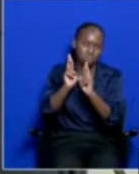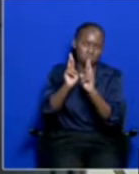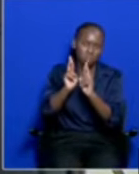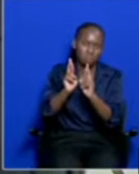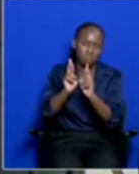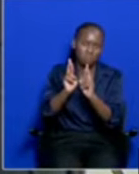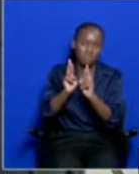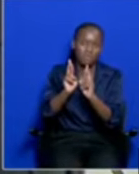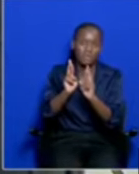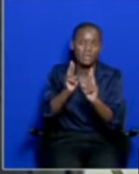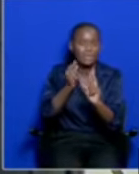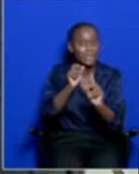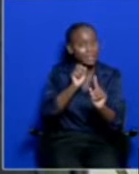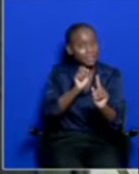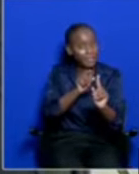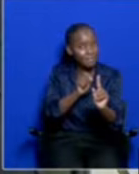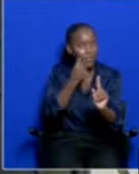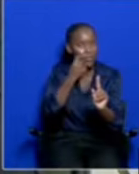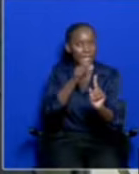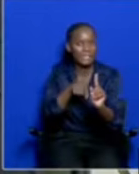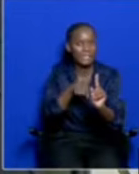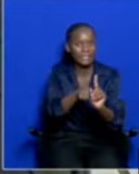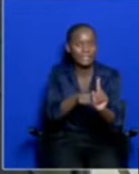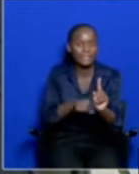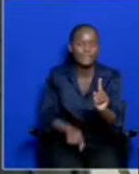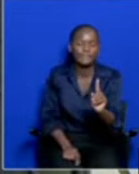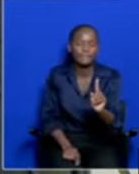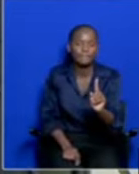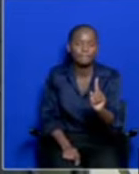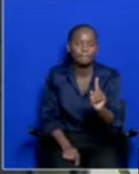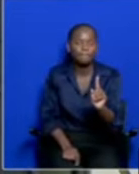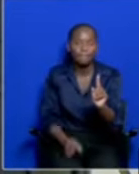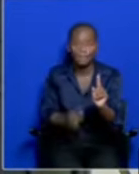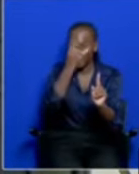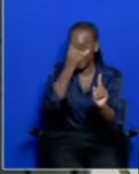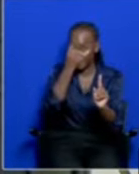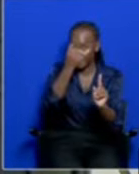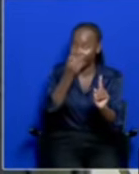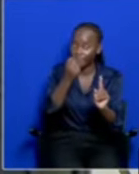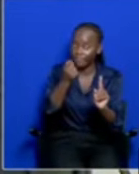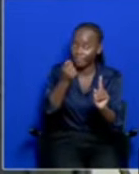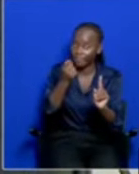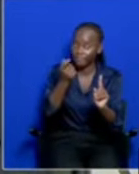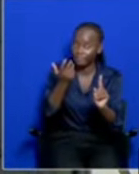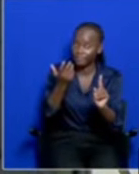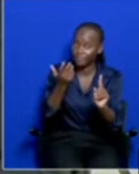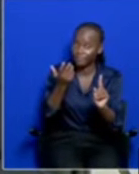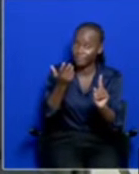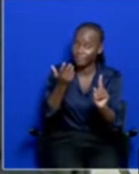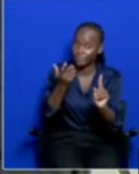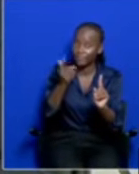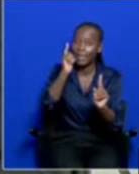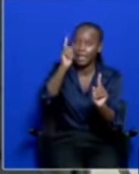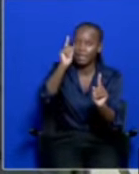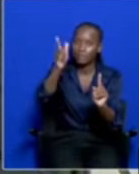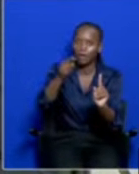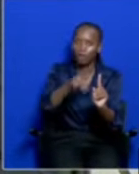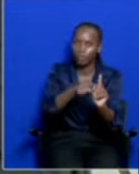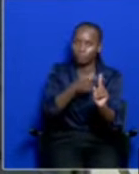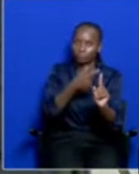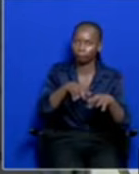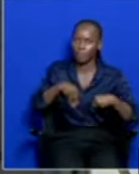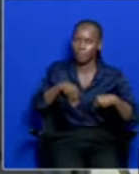which I believe at a later stage you will comply. Currently, he is